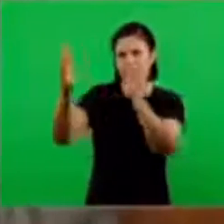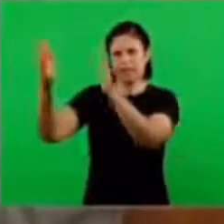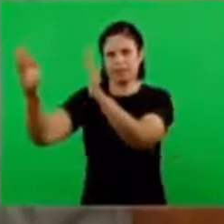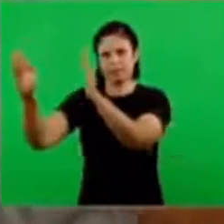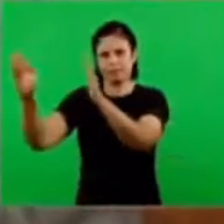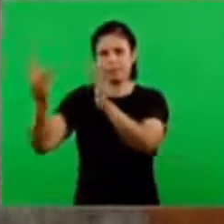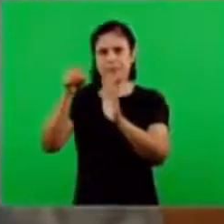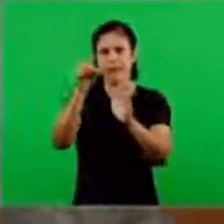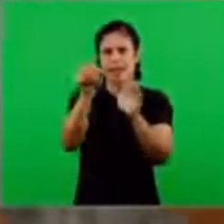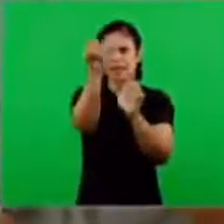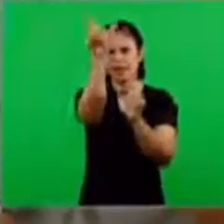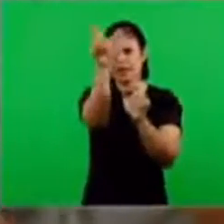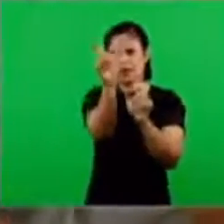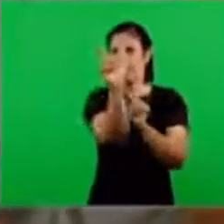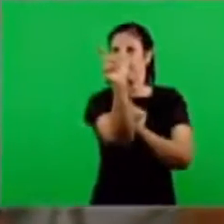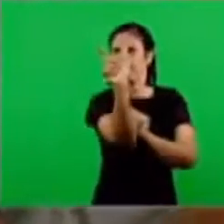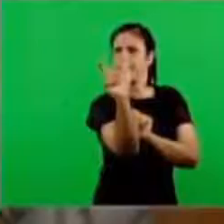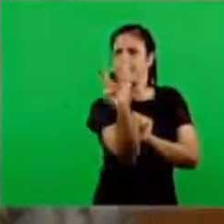is life.